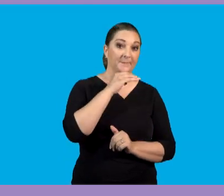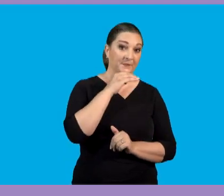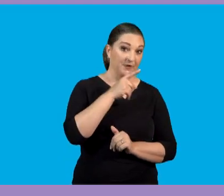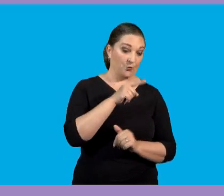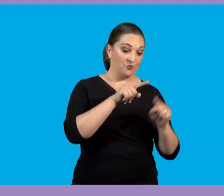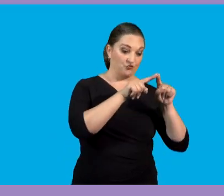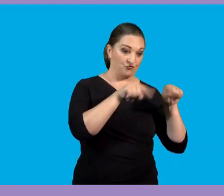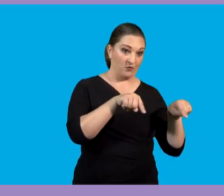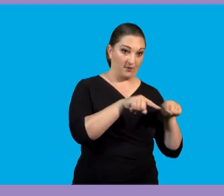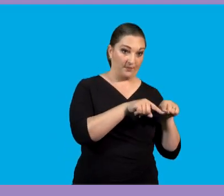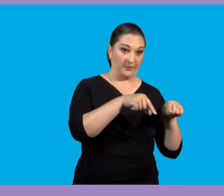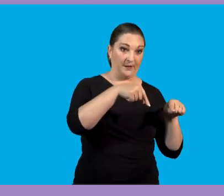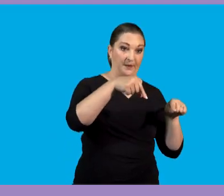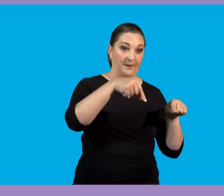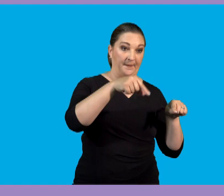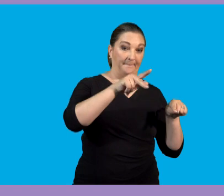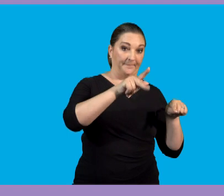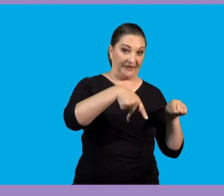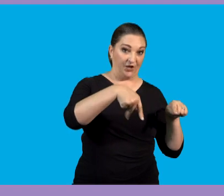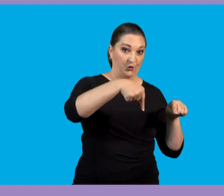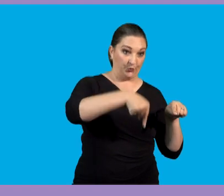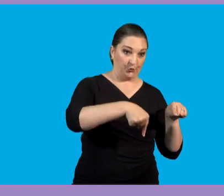that triangle